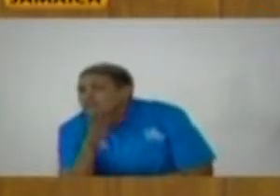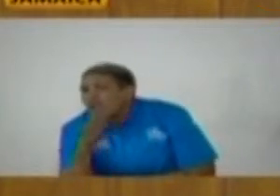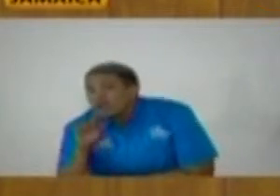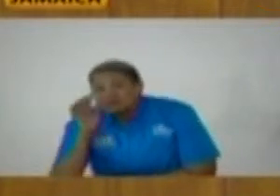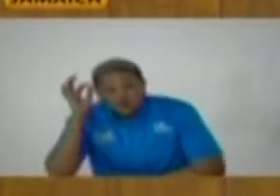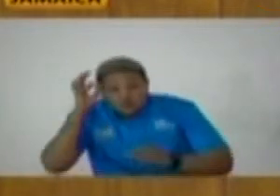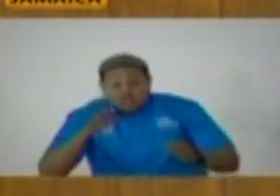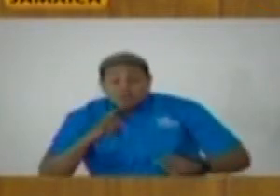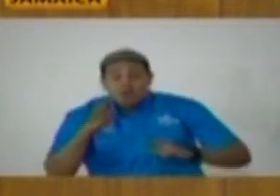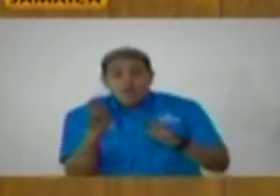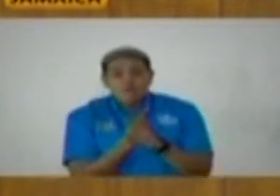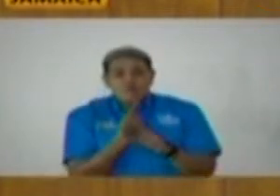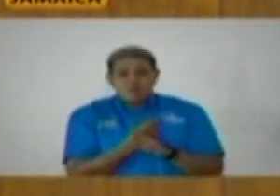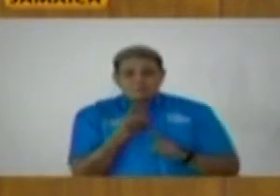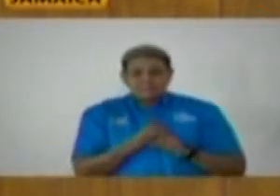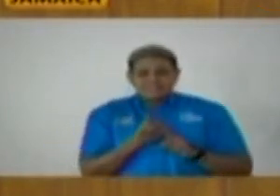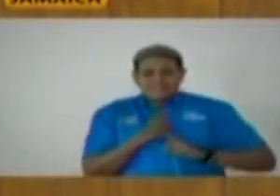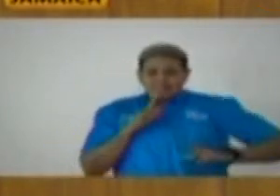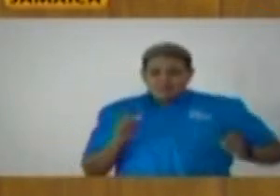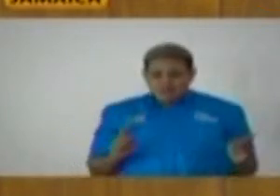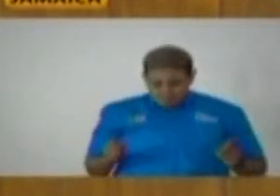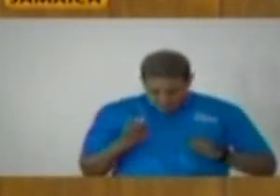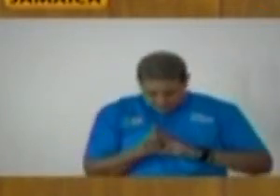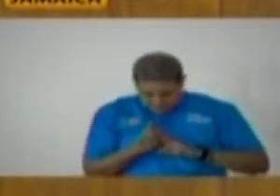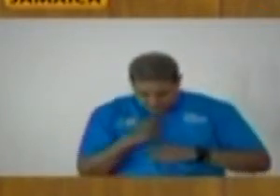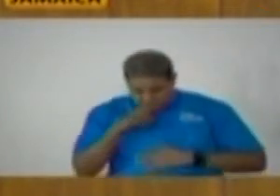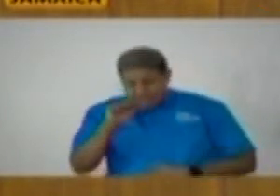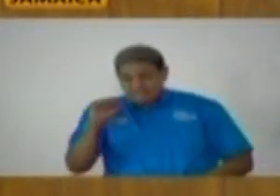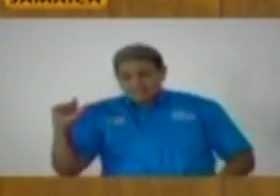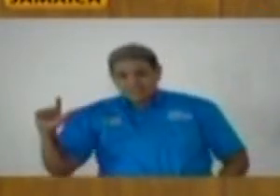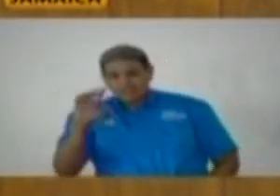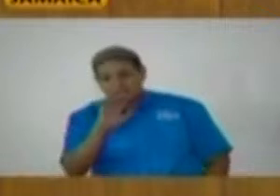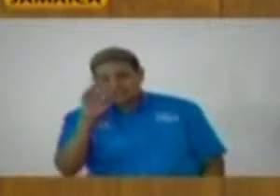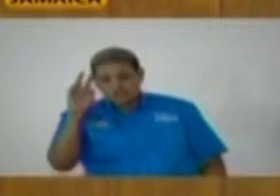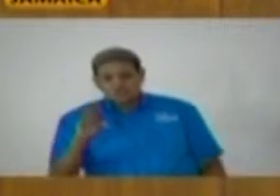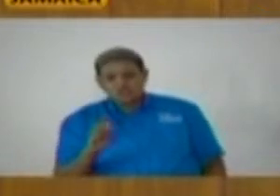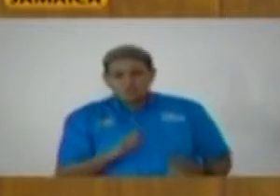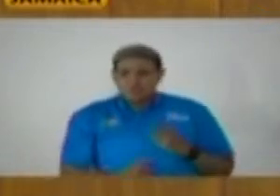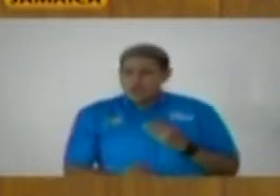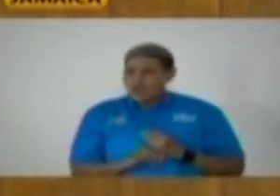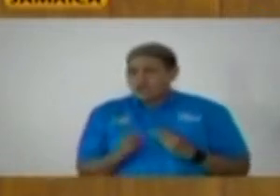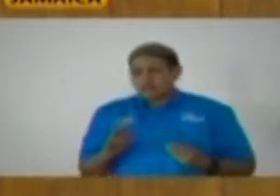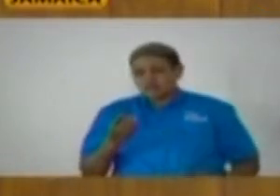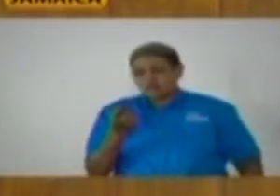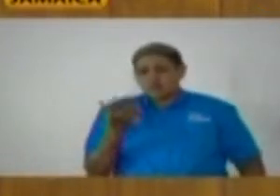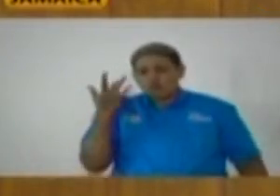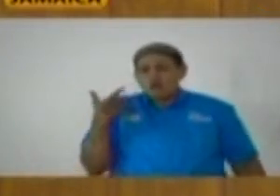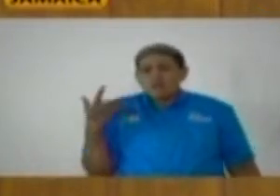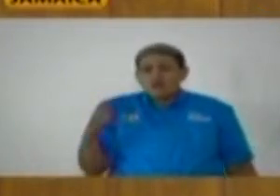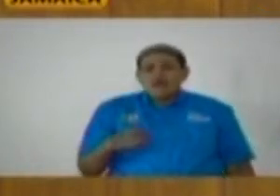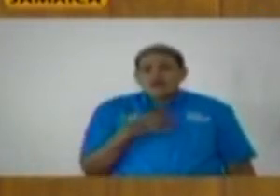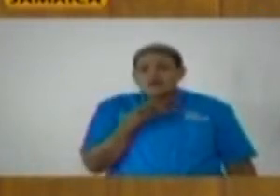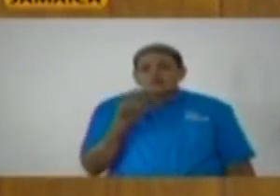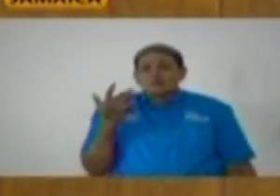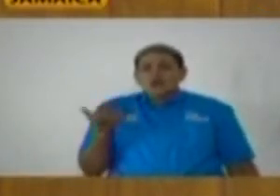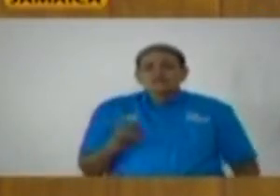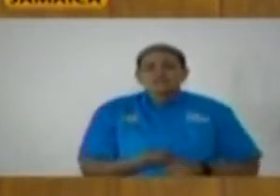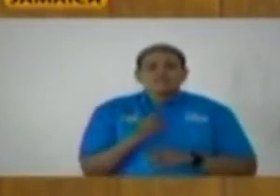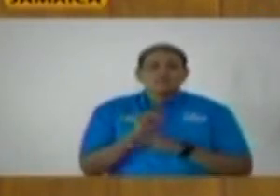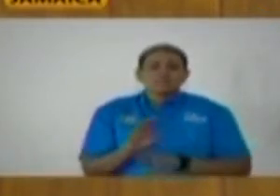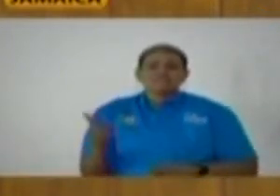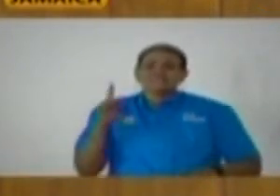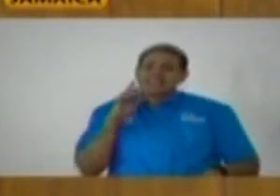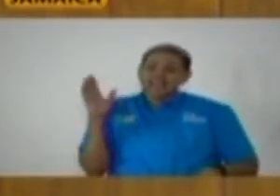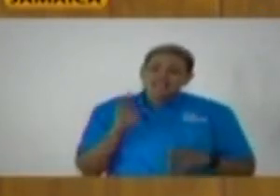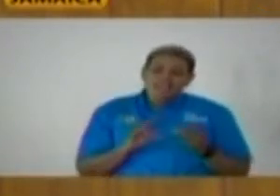the appropriateness of the handling of the SSL issue. And you want to, why am I asking this? The minister has been at